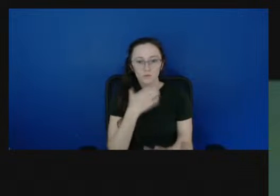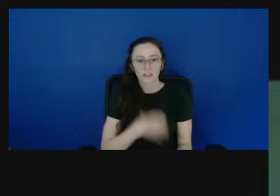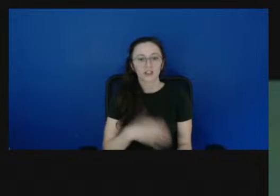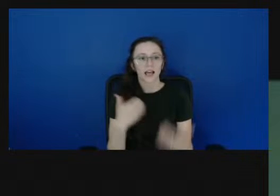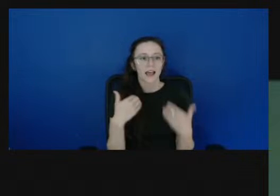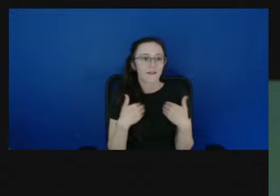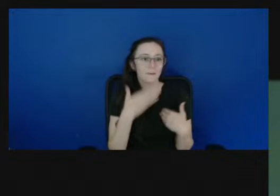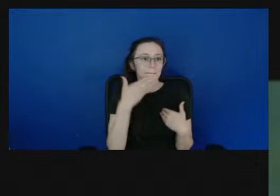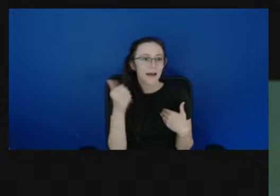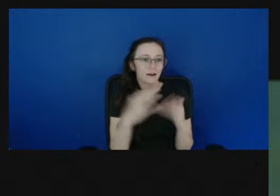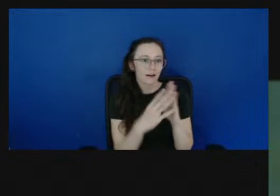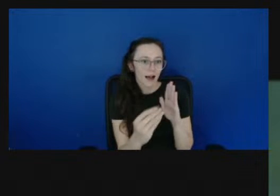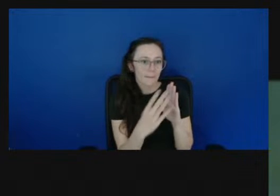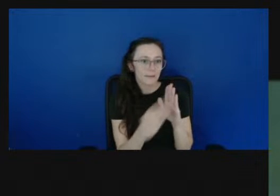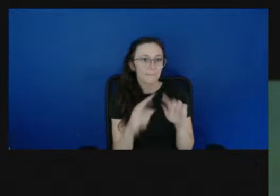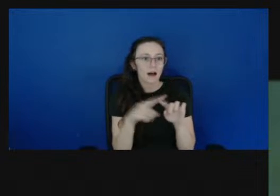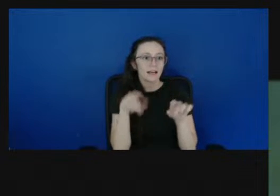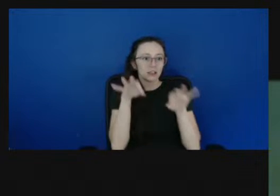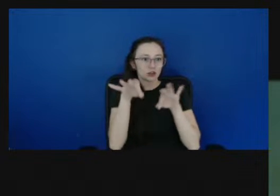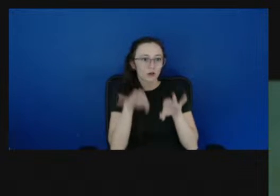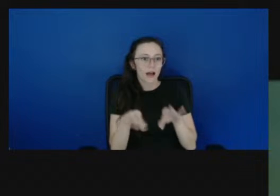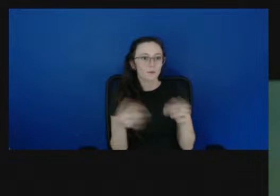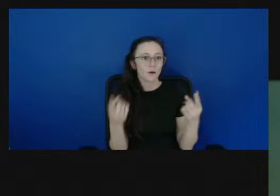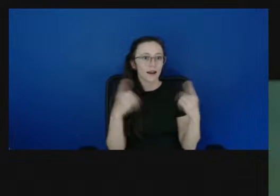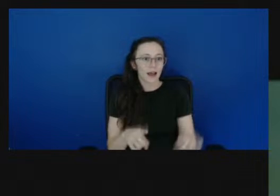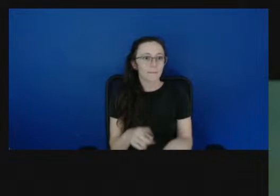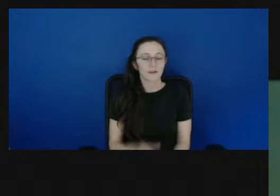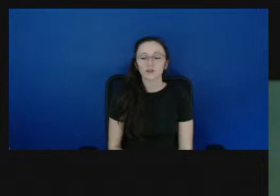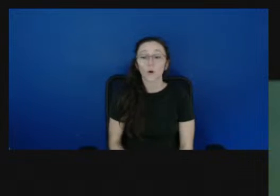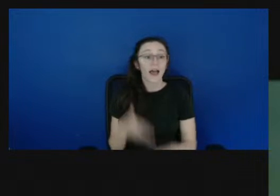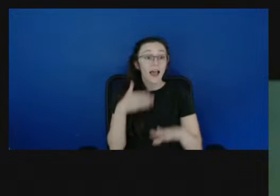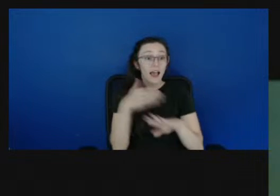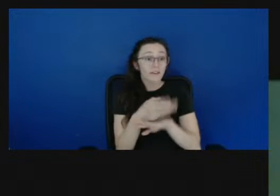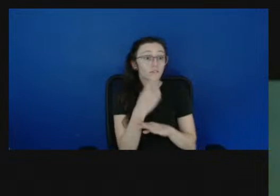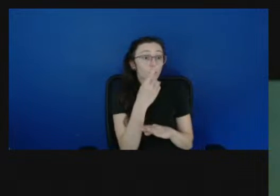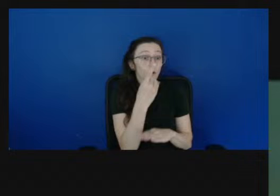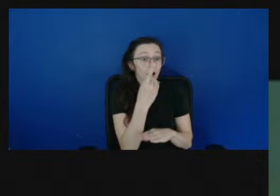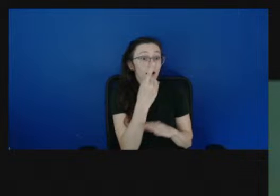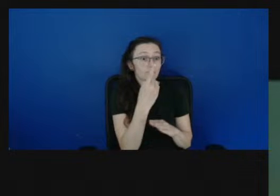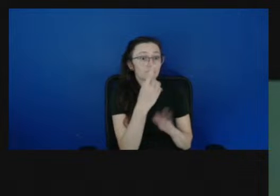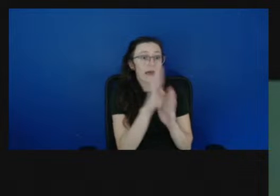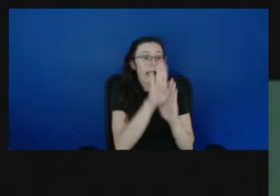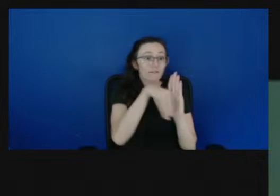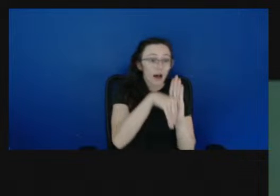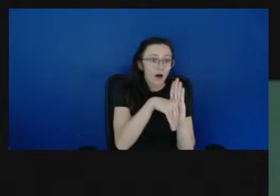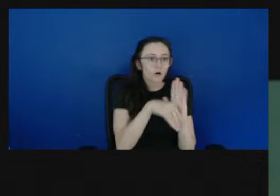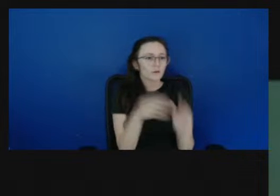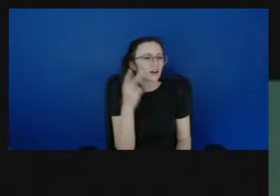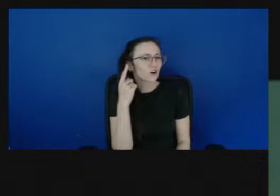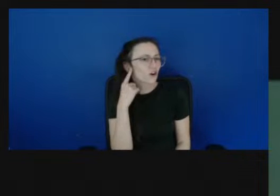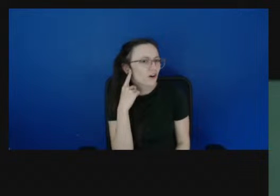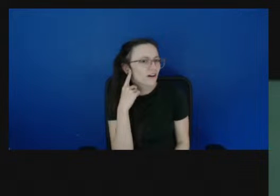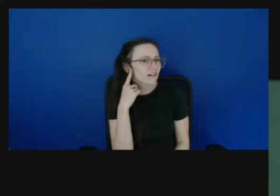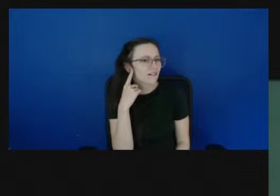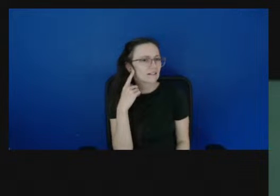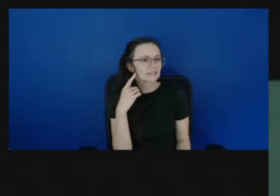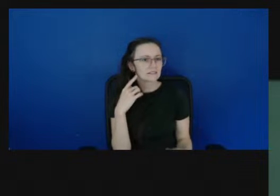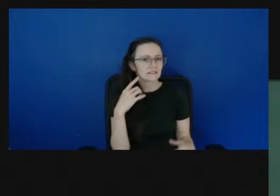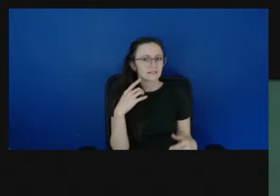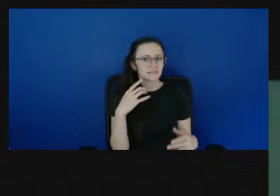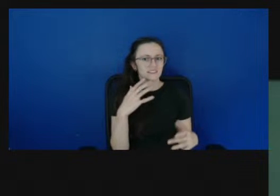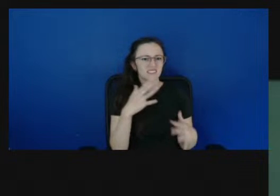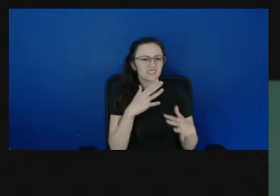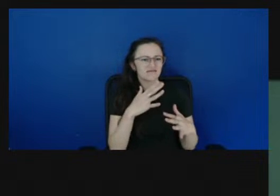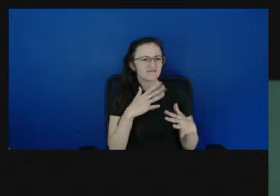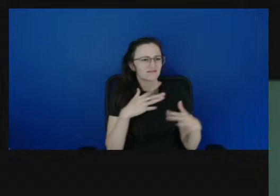happened. After we'd been there about a half hour, we heard a guttural sound coming from the pit, and just then smoke began to thin